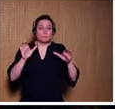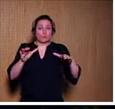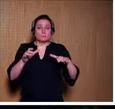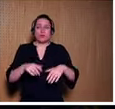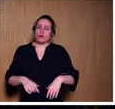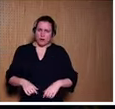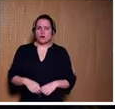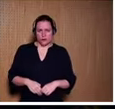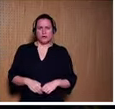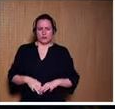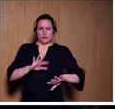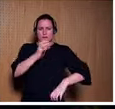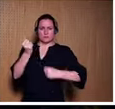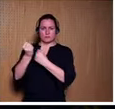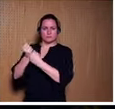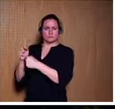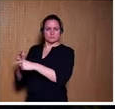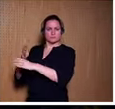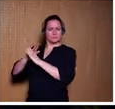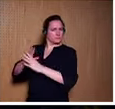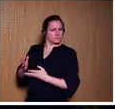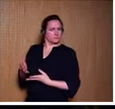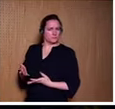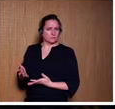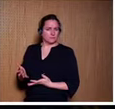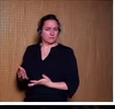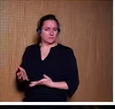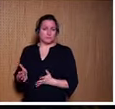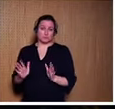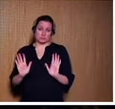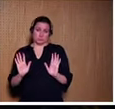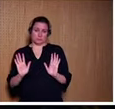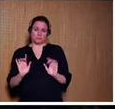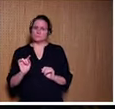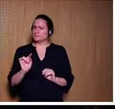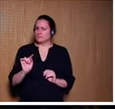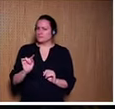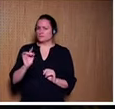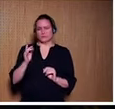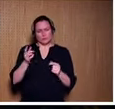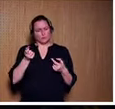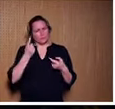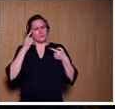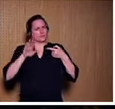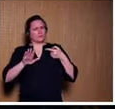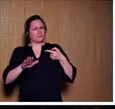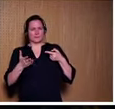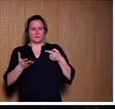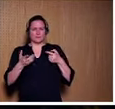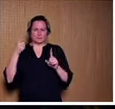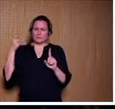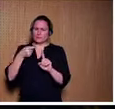complicated. And I think three questions here are important. One, why do such arguments work in the first place? Second, what harm